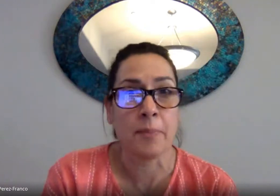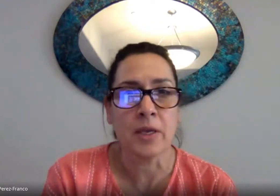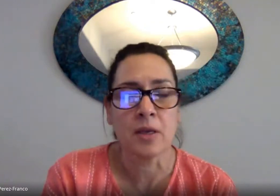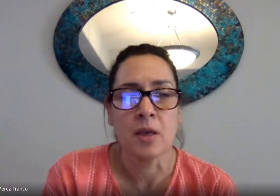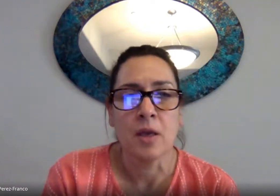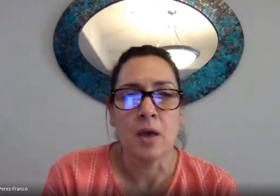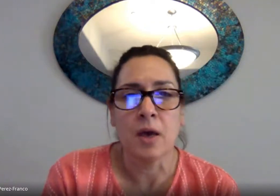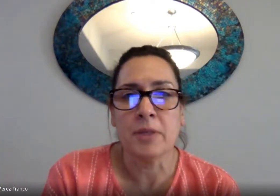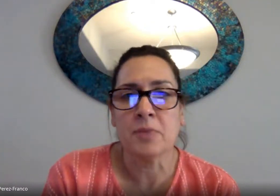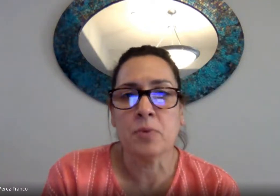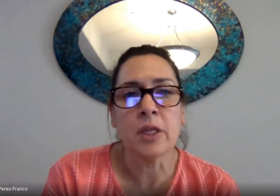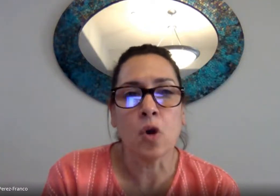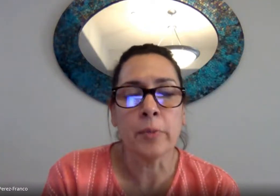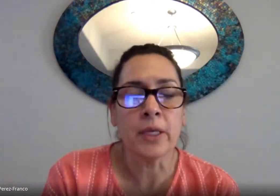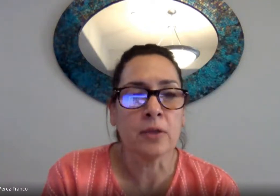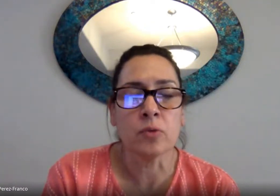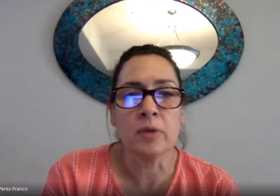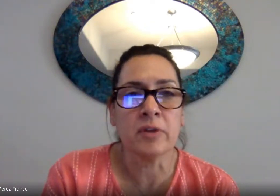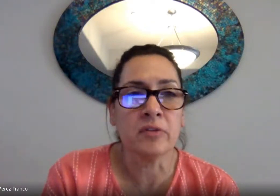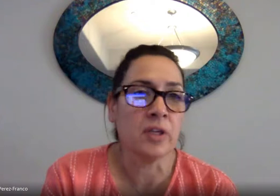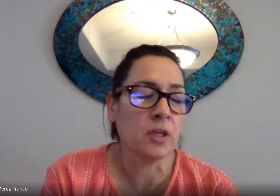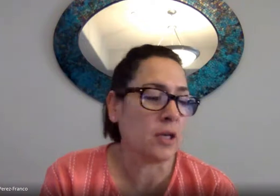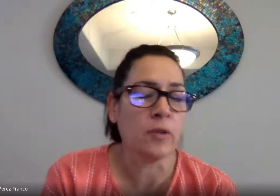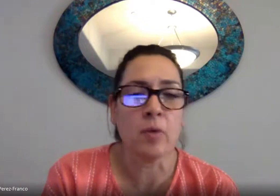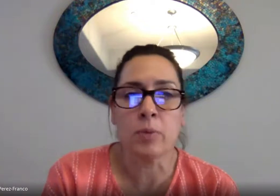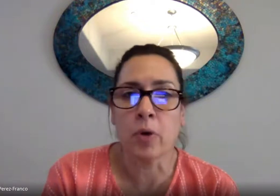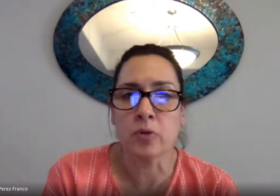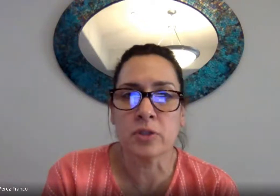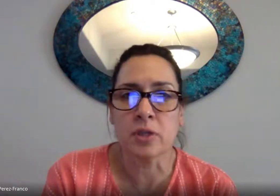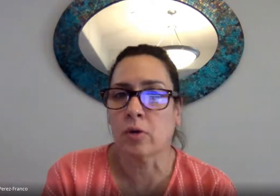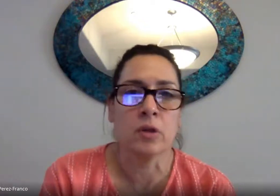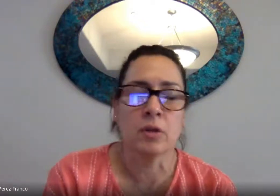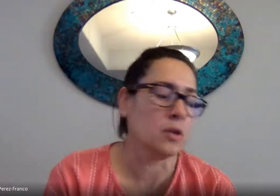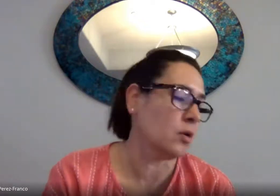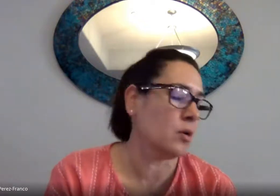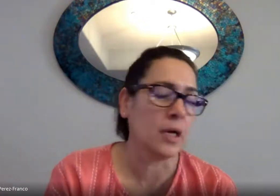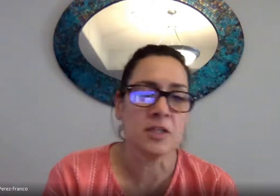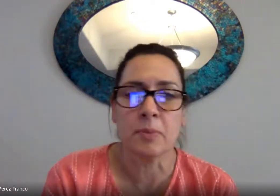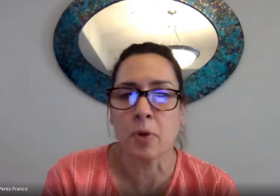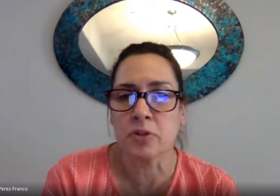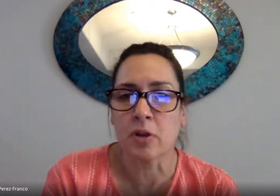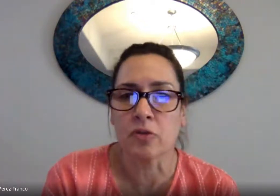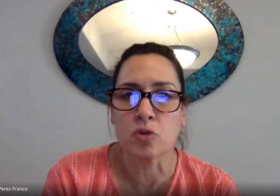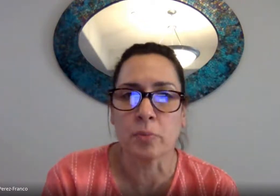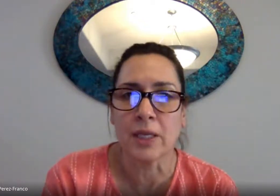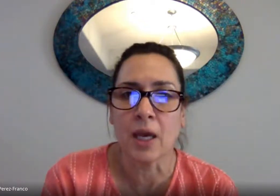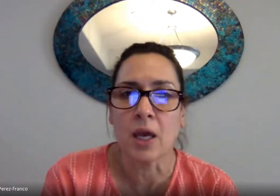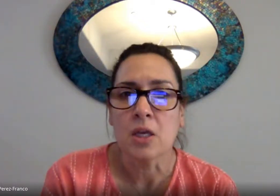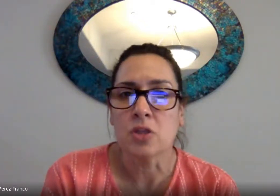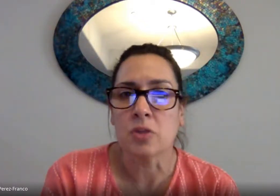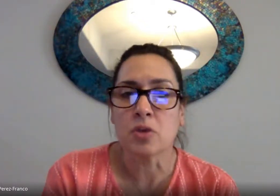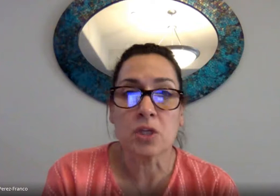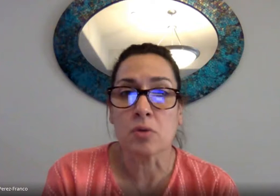this topic, it's been really opening to even see. I know that we posted, or it's been posted on social